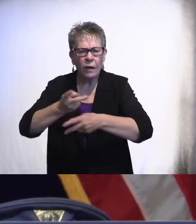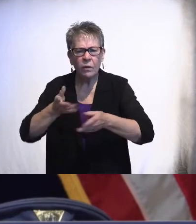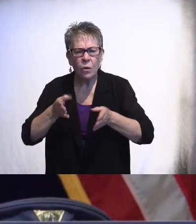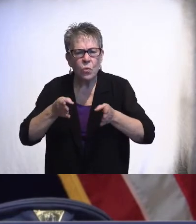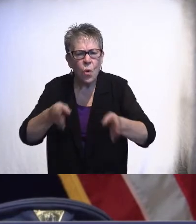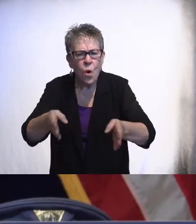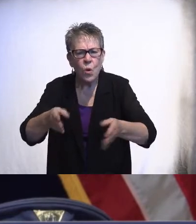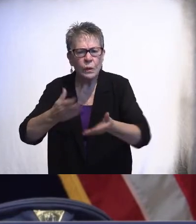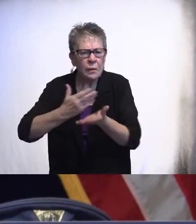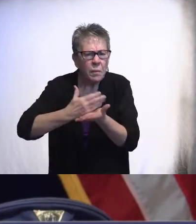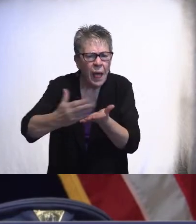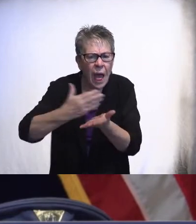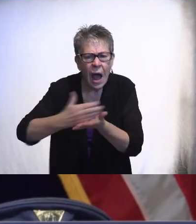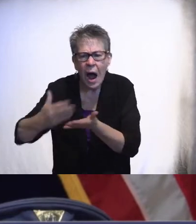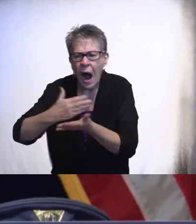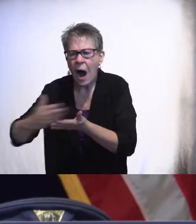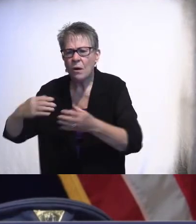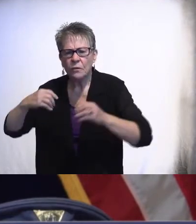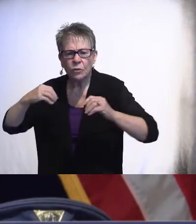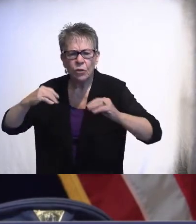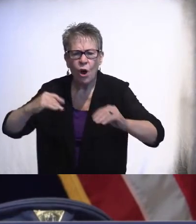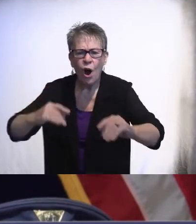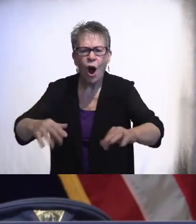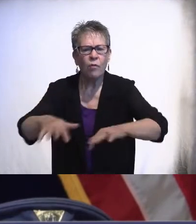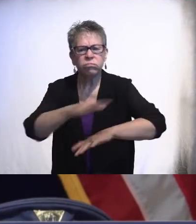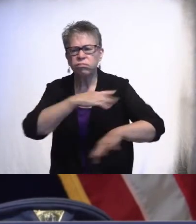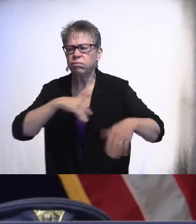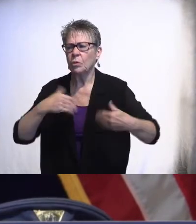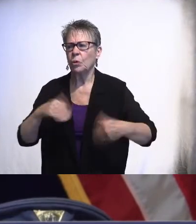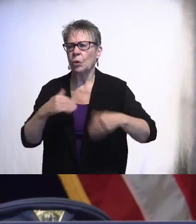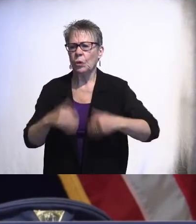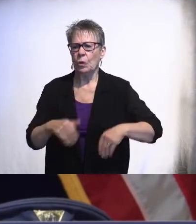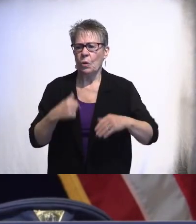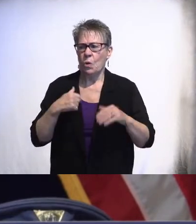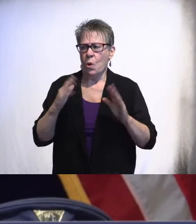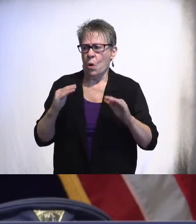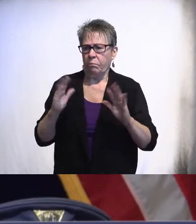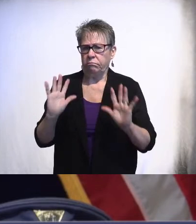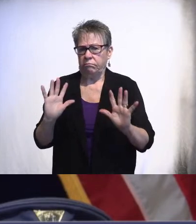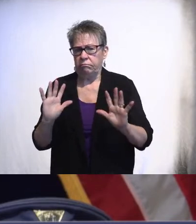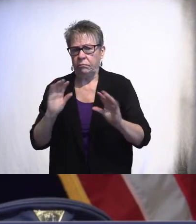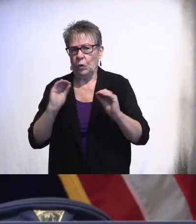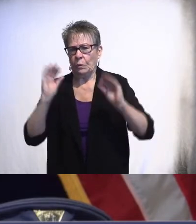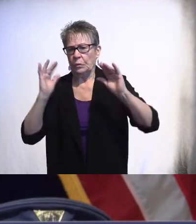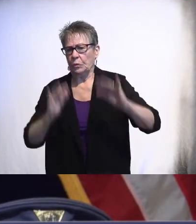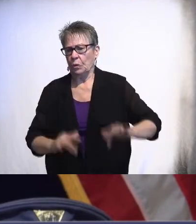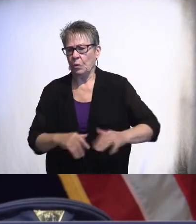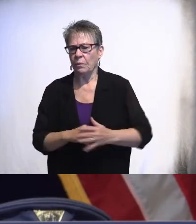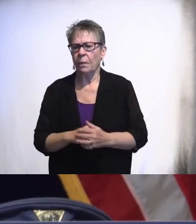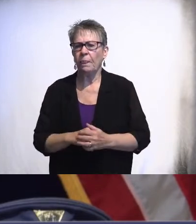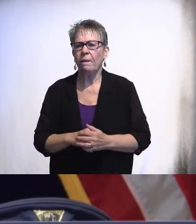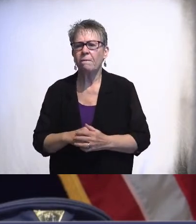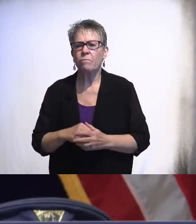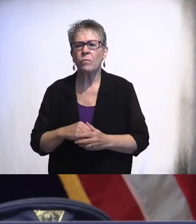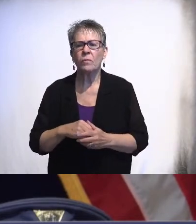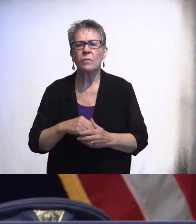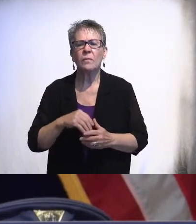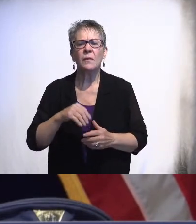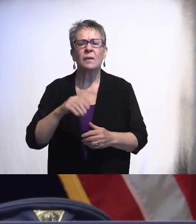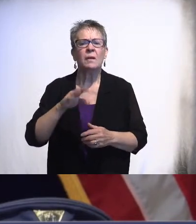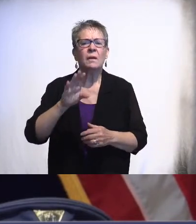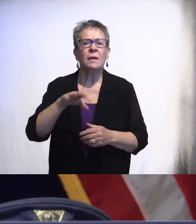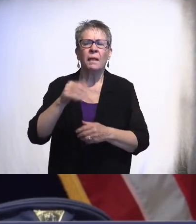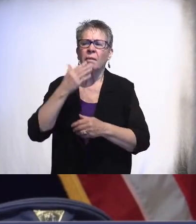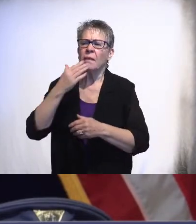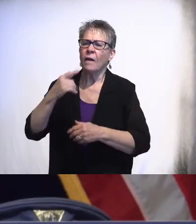the CDC, HHS, and FEMA for their efforts on both the Galloway and East Orange testing sites in supporting